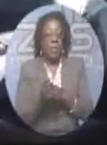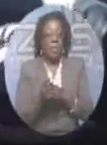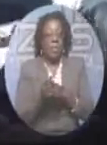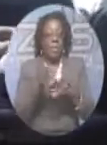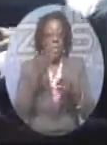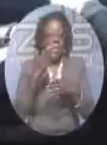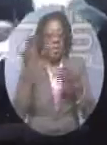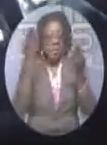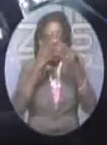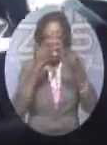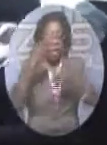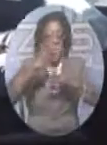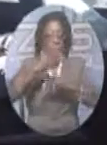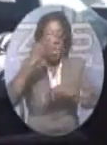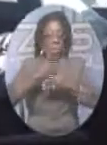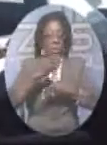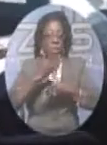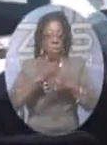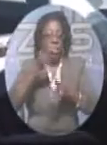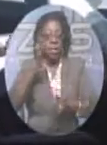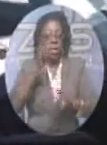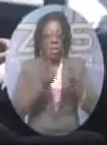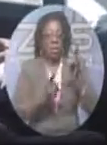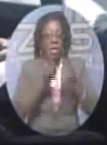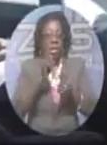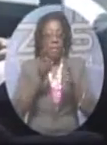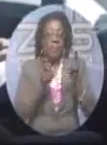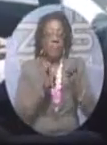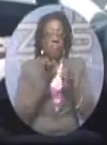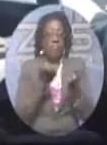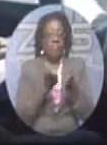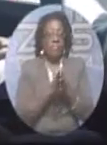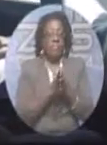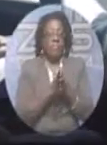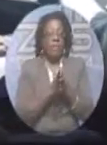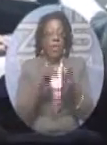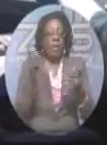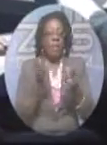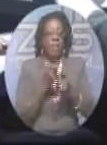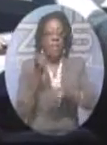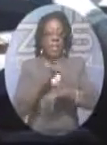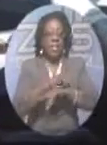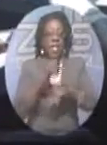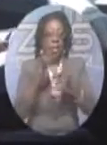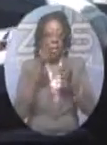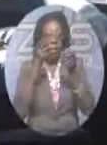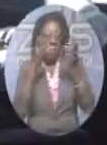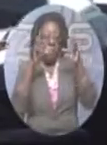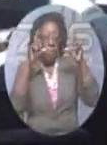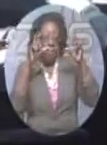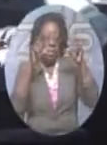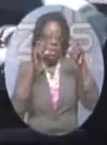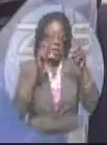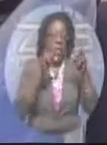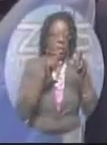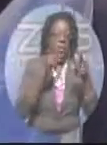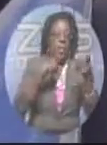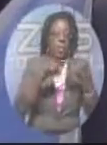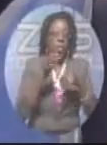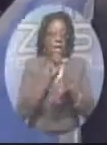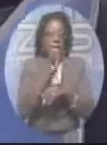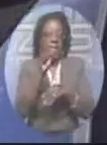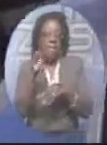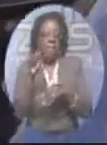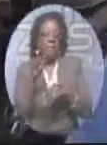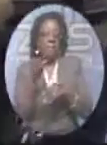windows. I think the driver noticed us filming, but he didn't bother. On our first day of filming, we didn't make it to SC McPherson in time to actually